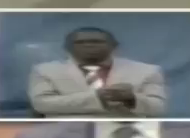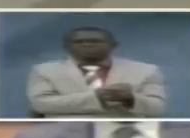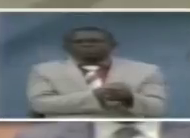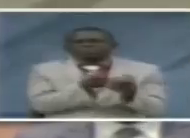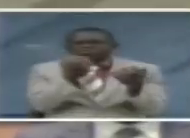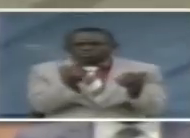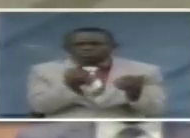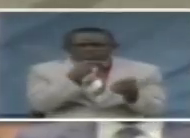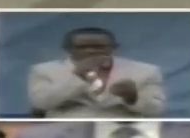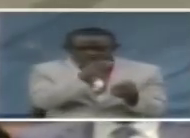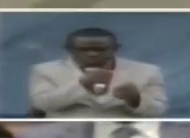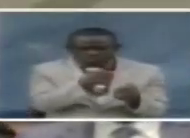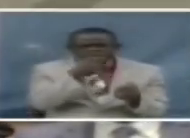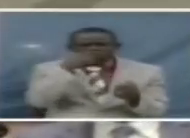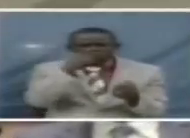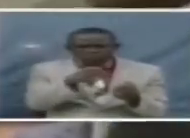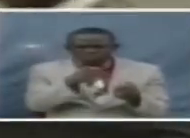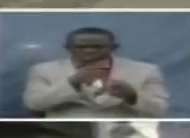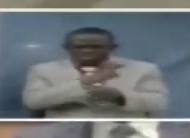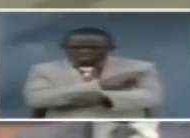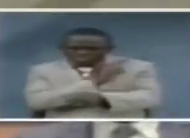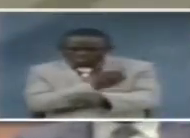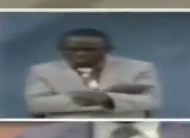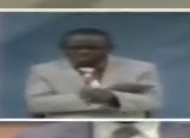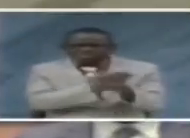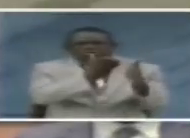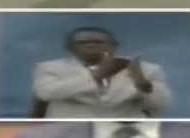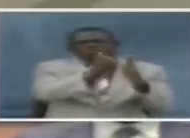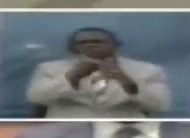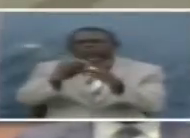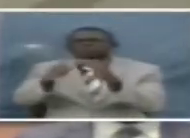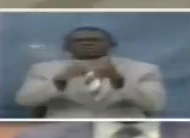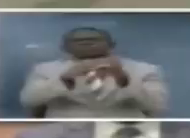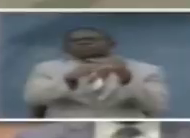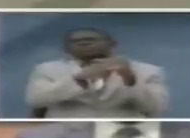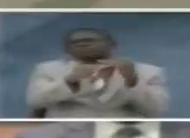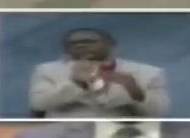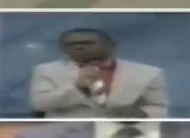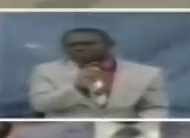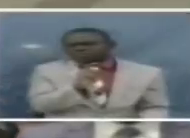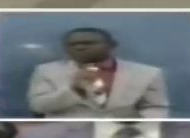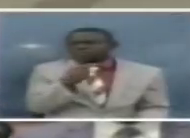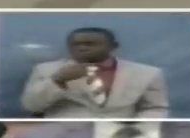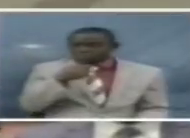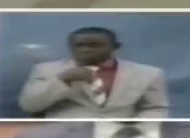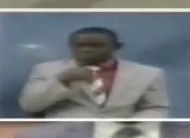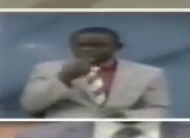authorities and ensure equitable distribution of